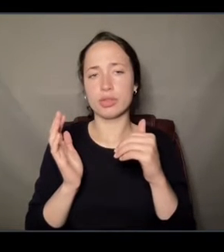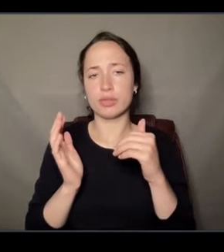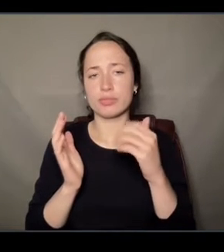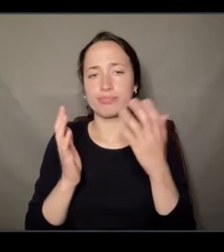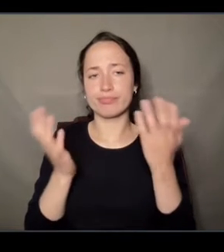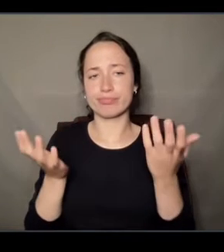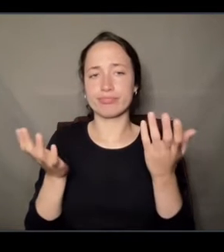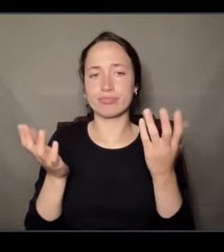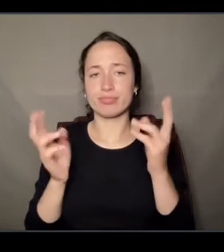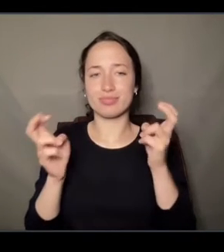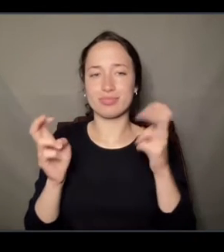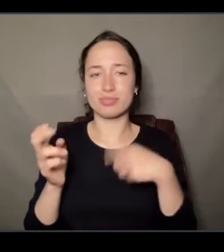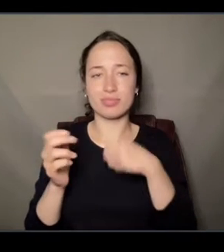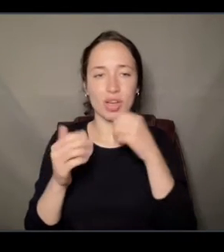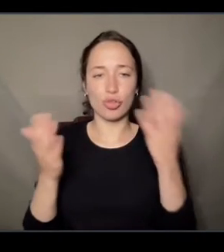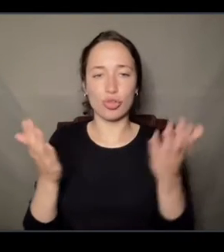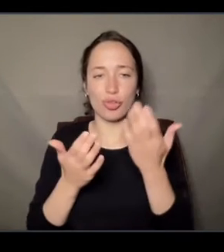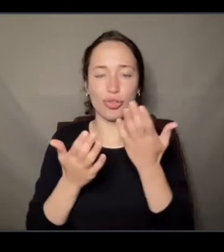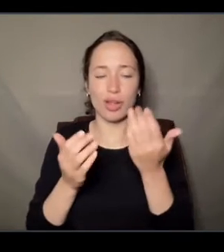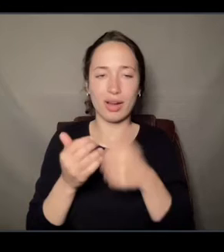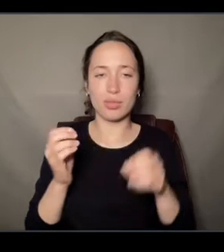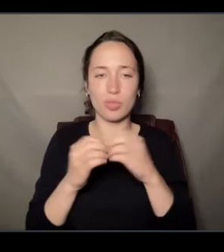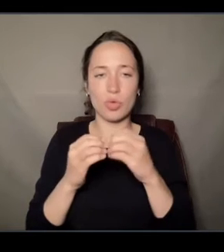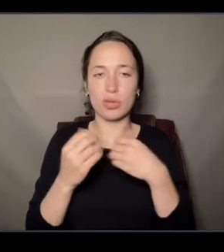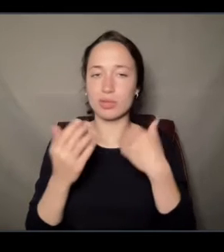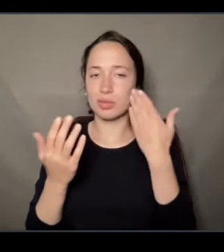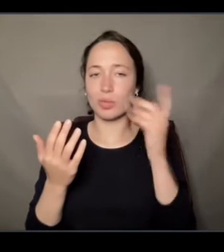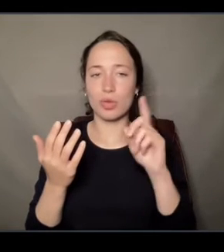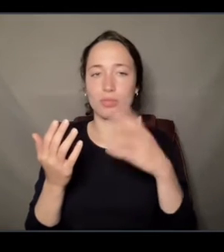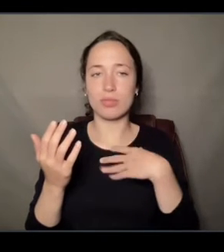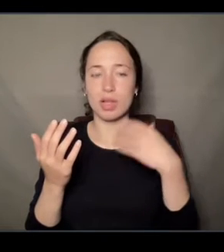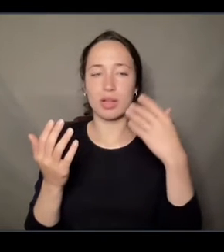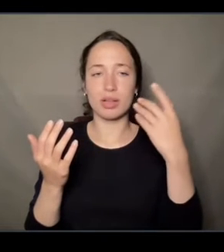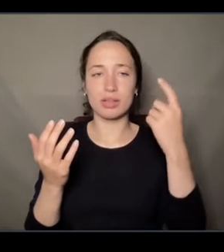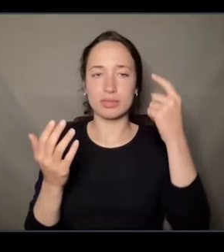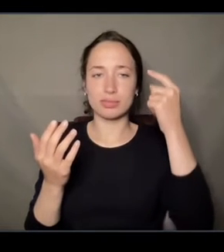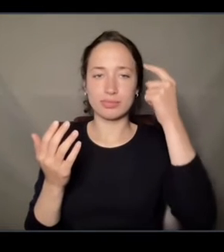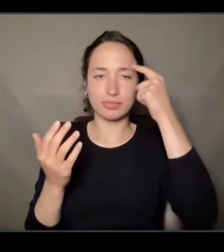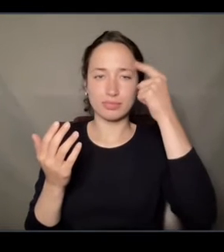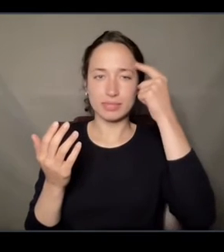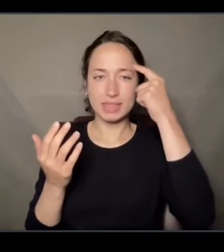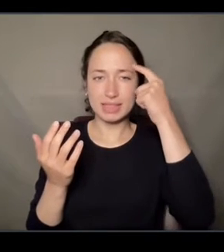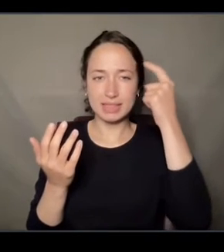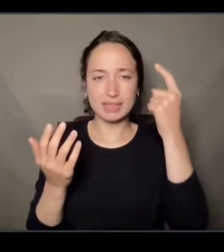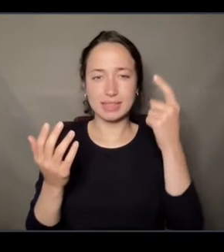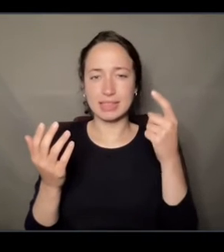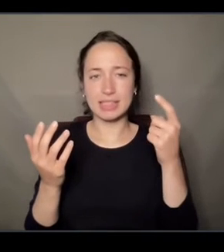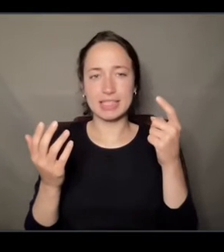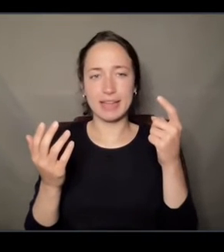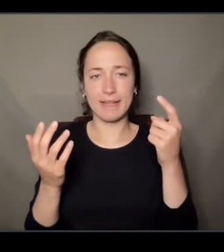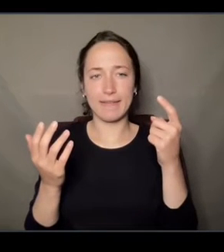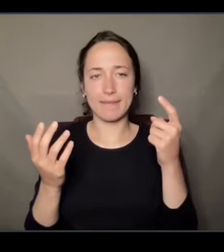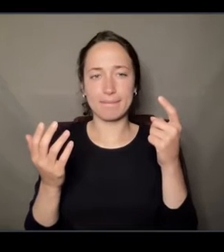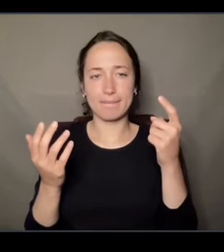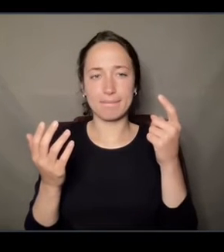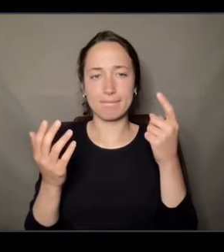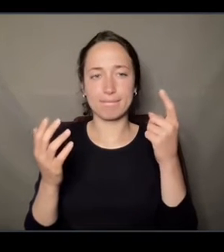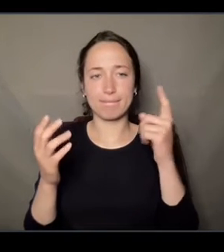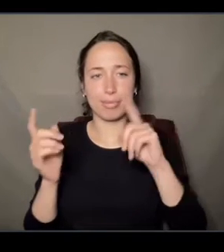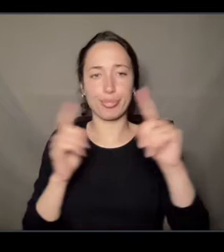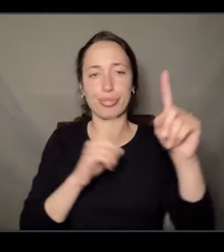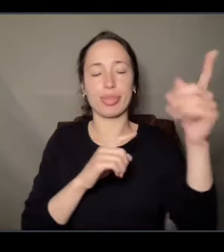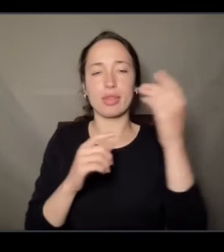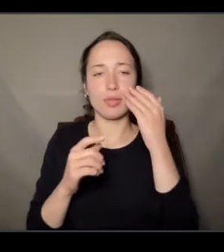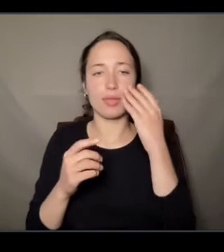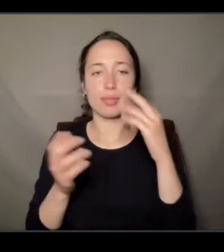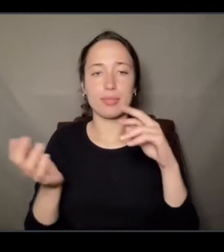And there was a way that I just wasn't here anymore. I don't know where my conscious mind went. I